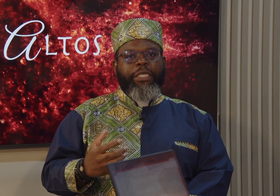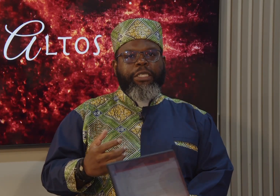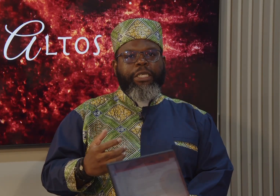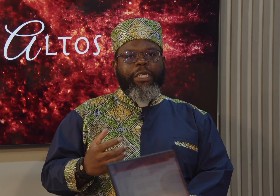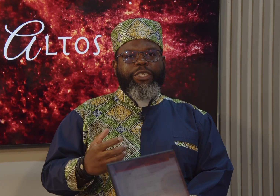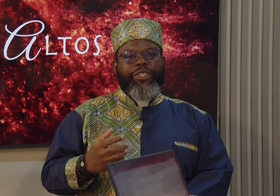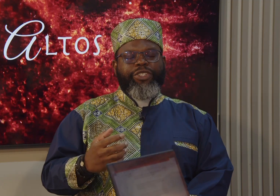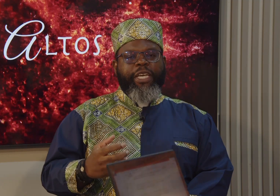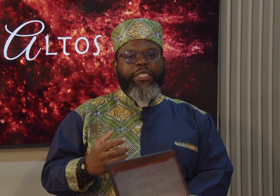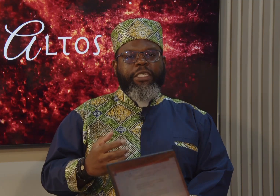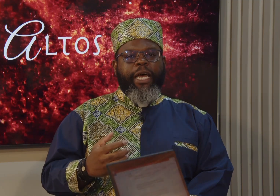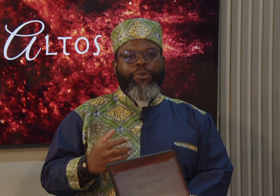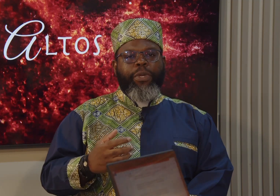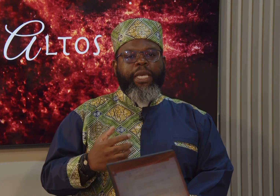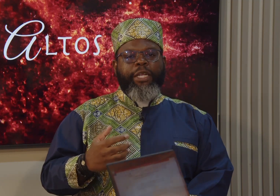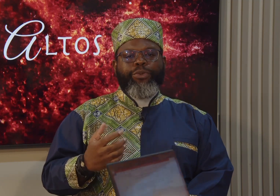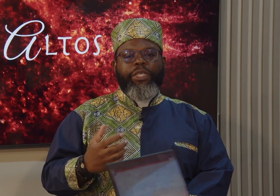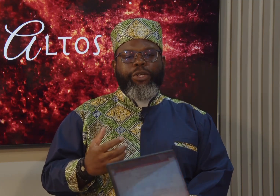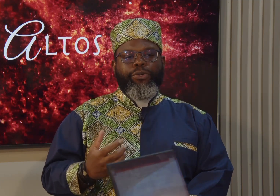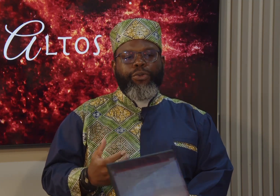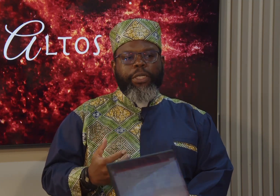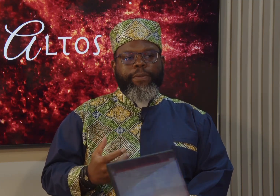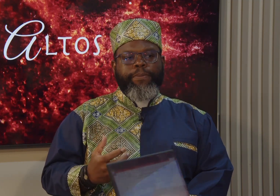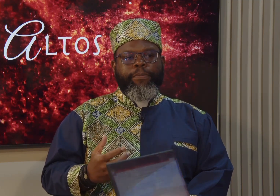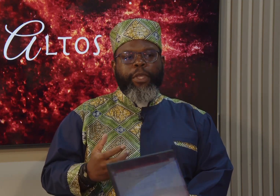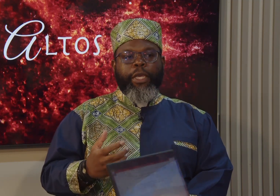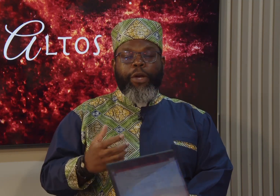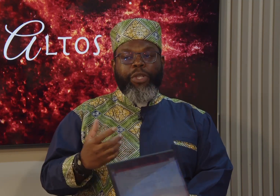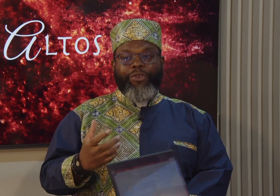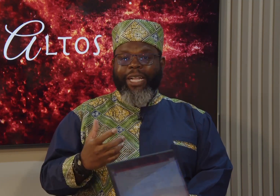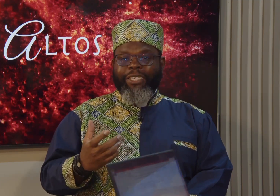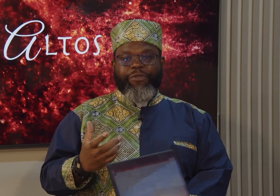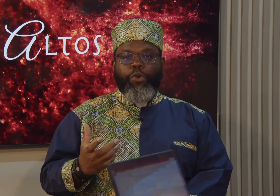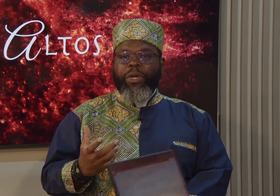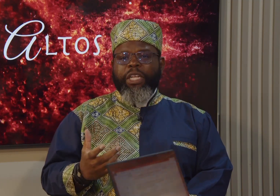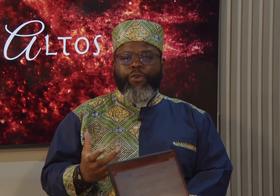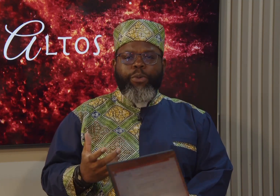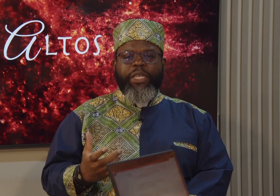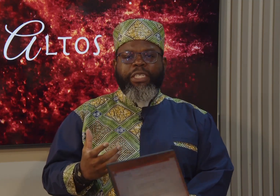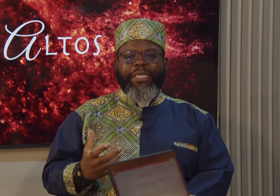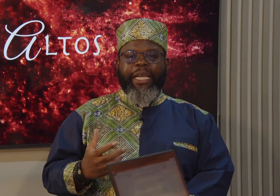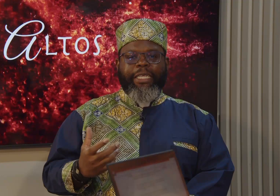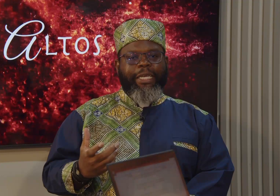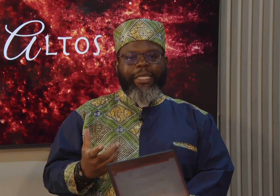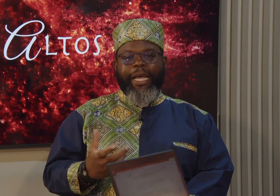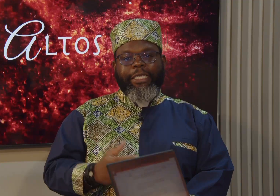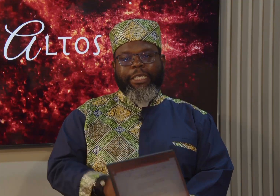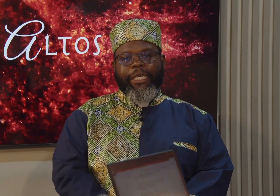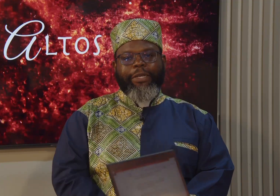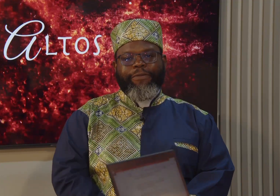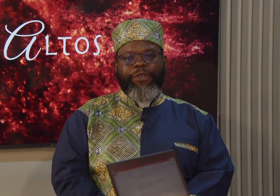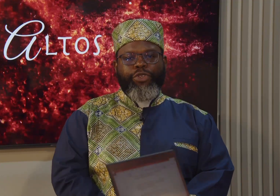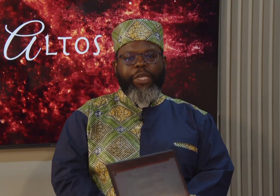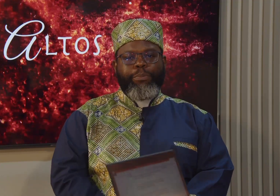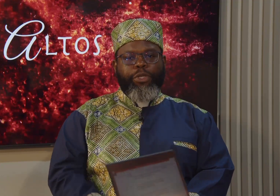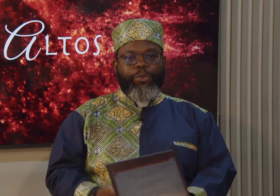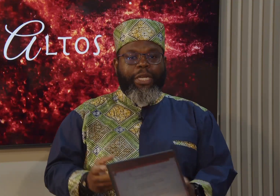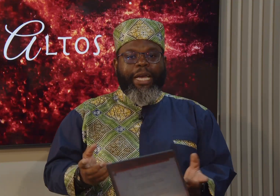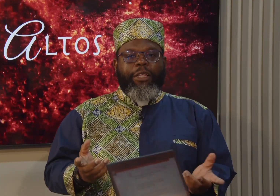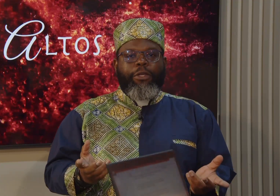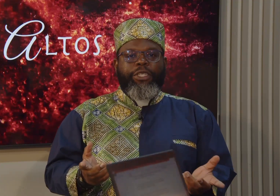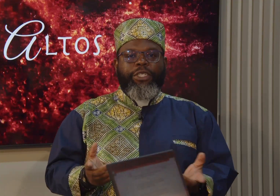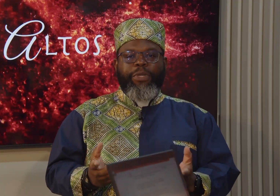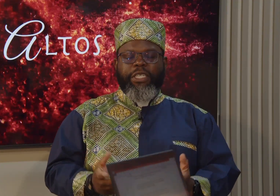it is it suggests that we can do it on our own. And one of the realities of our world around us is that that's virtually